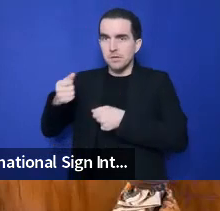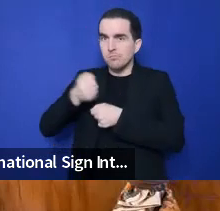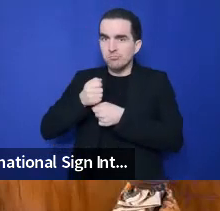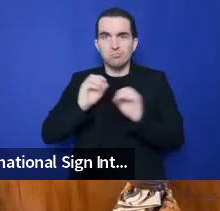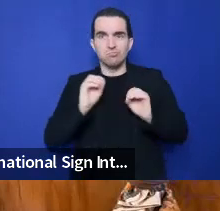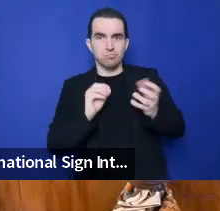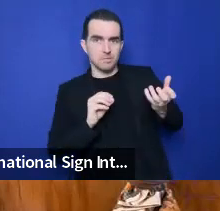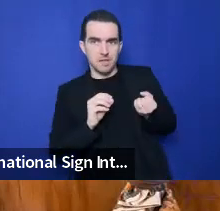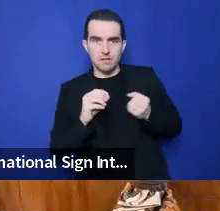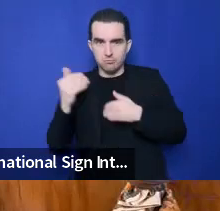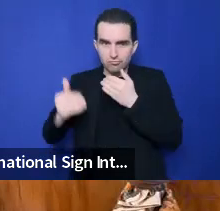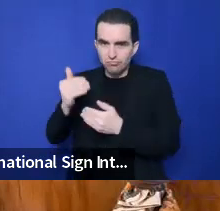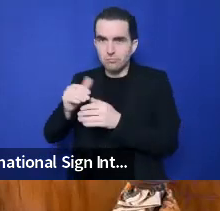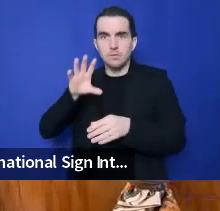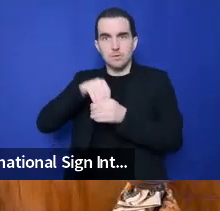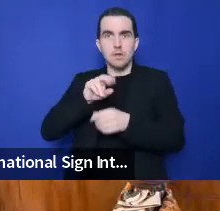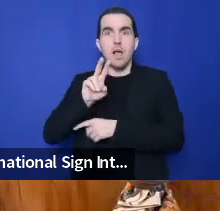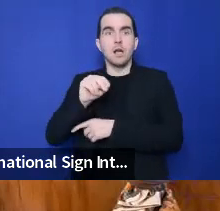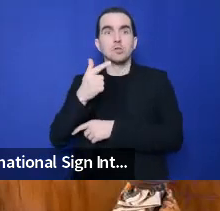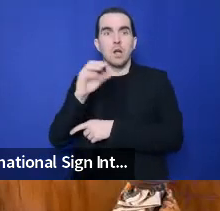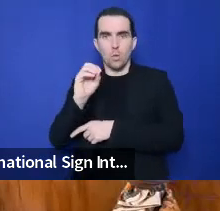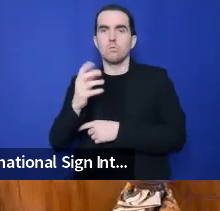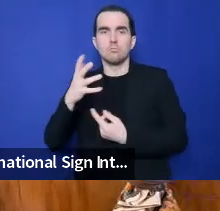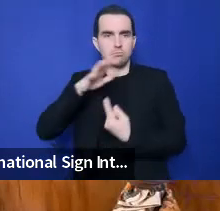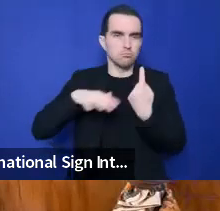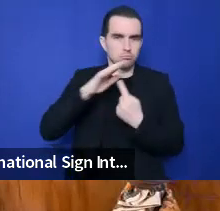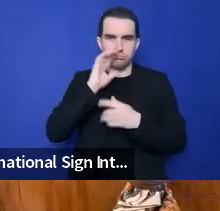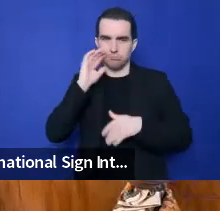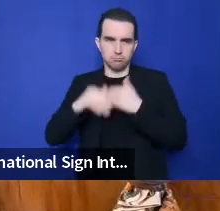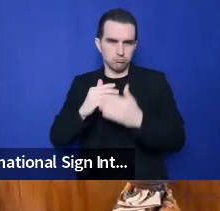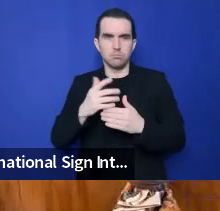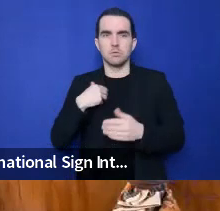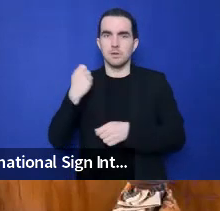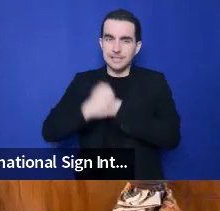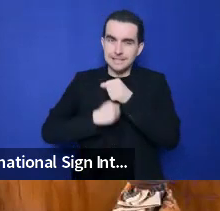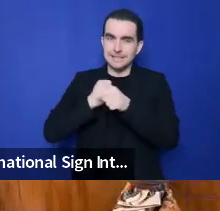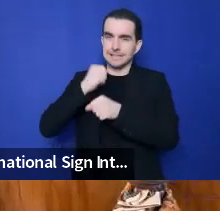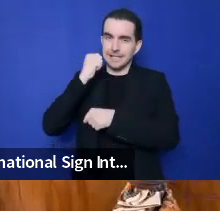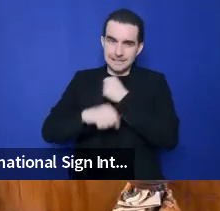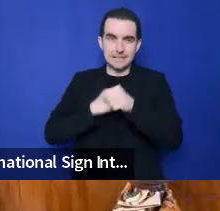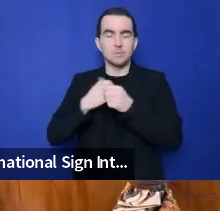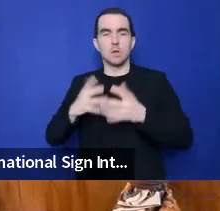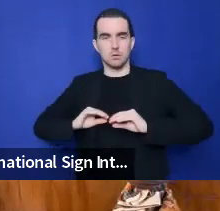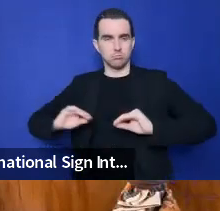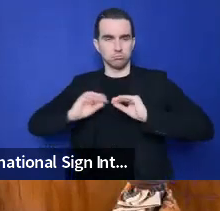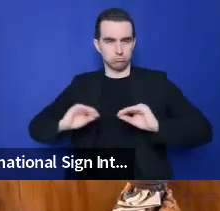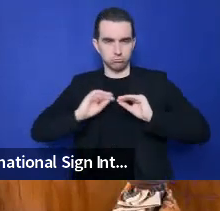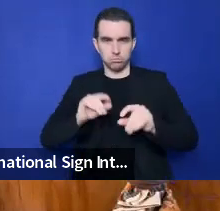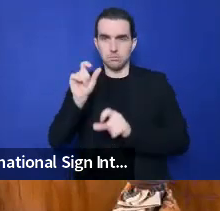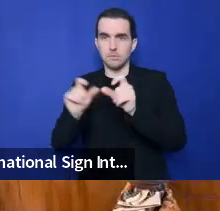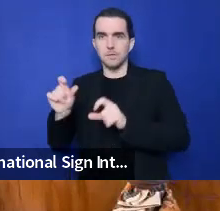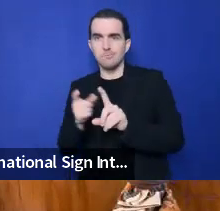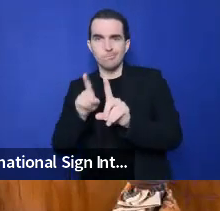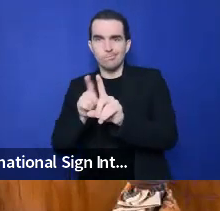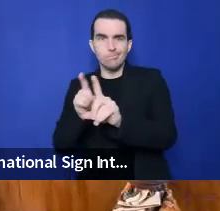beginning, we found very limited competition among service providers and limited geographical coverage. Hence, again, emphasis on starting